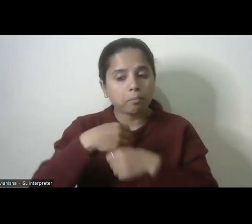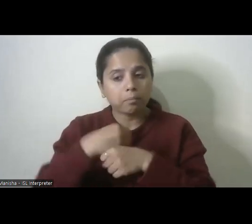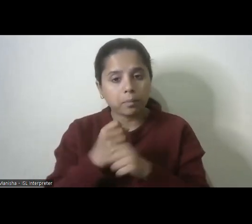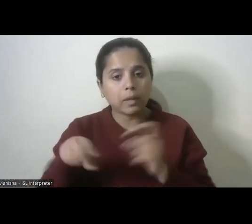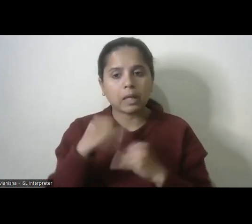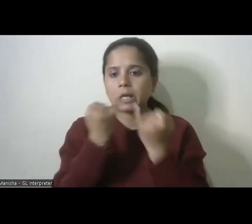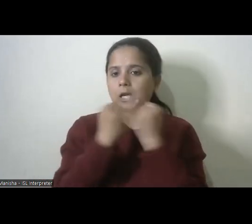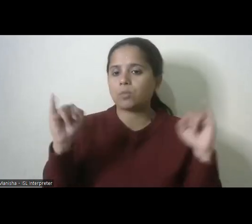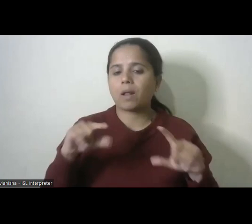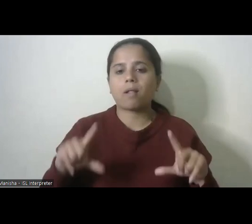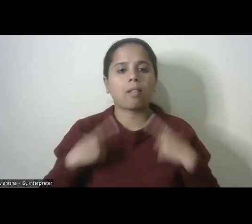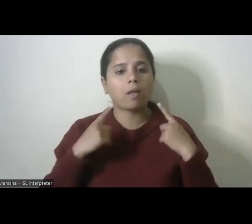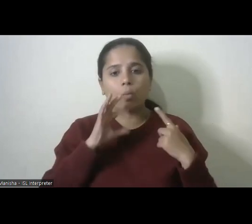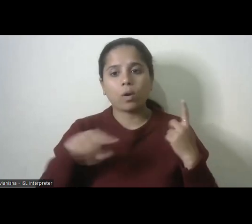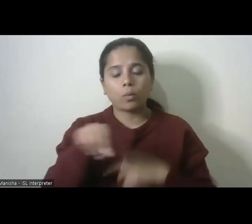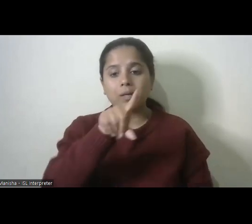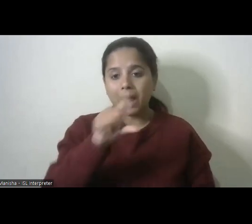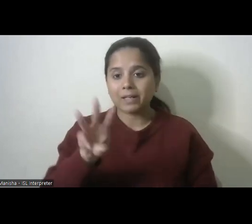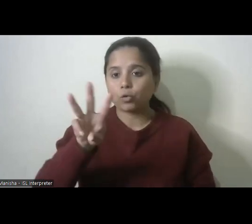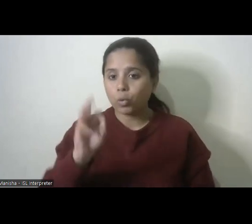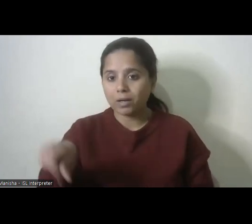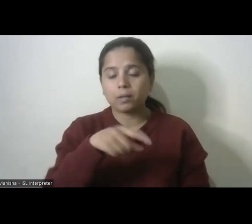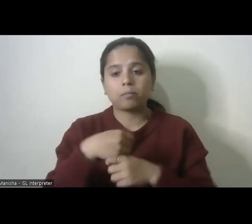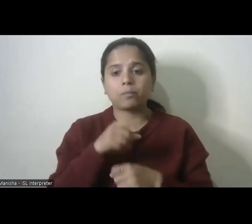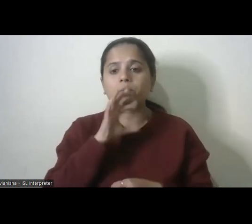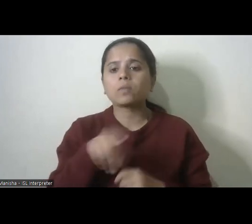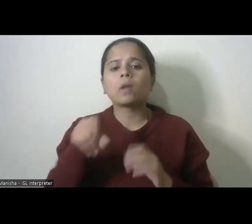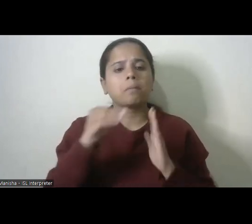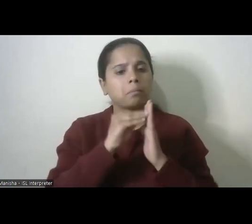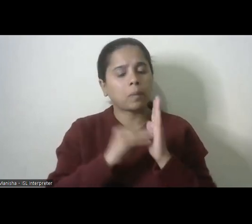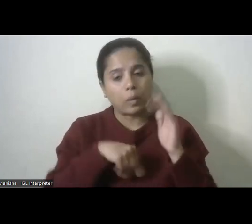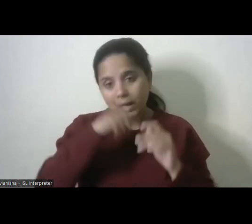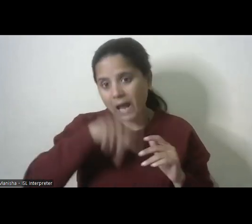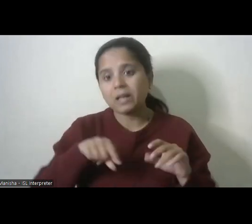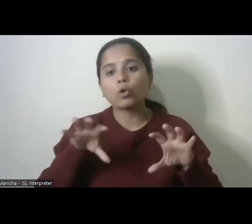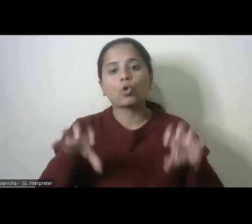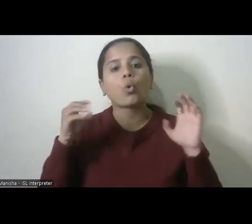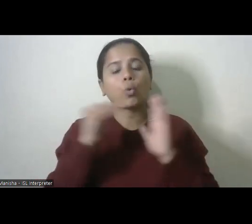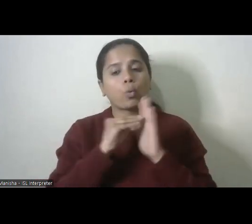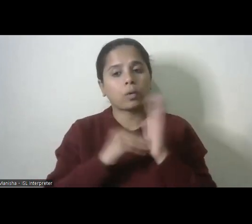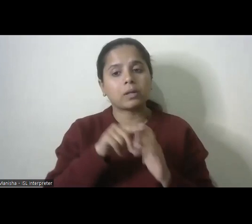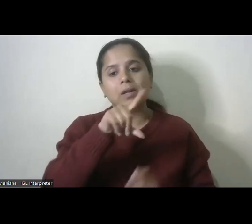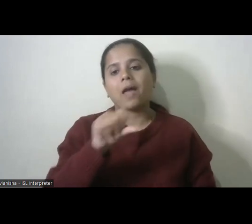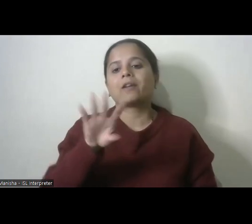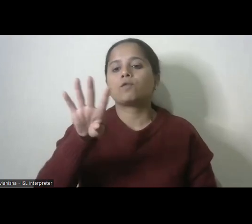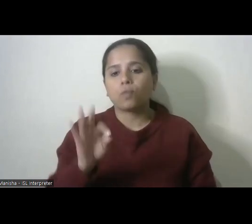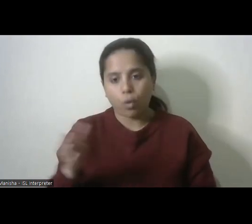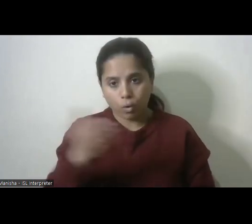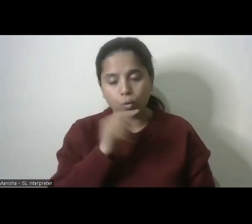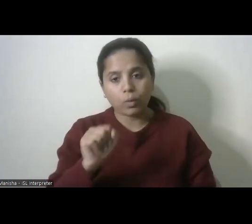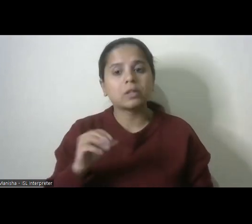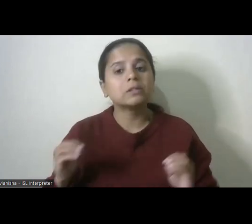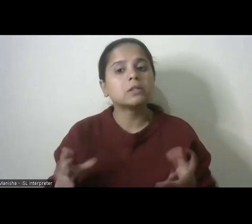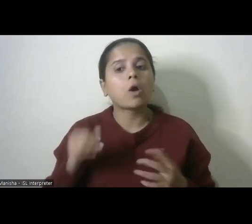Independent Labour Party in the 1930s, to drafting the Indian Constitution in the 1940s, to his turn